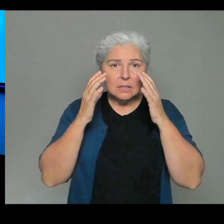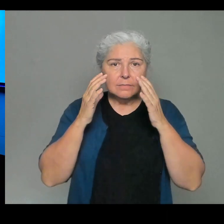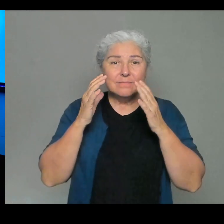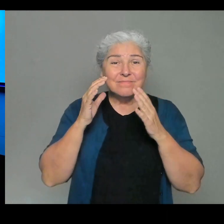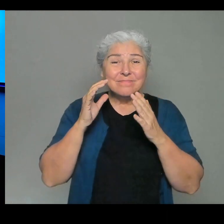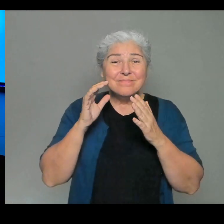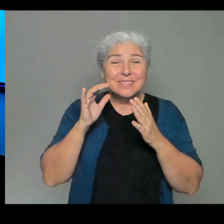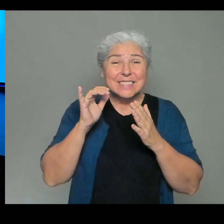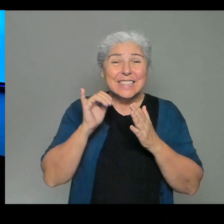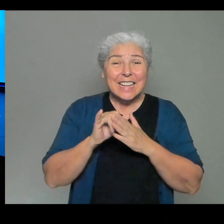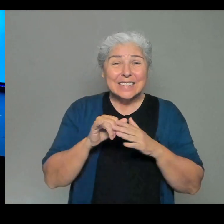And that's that.